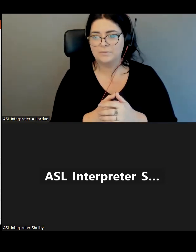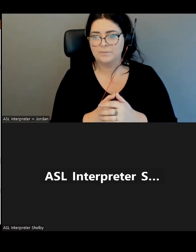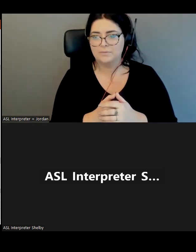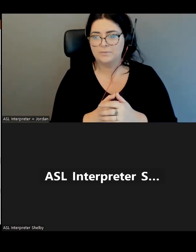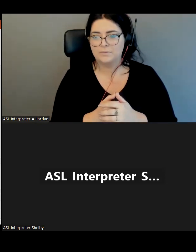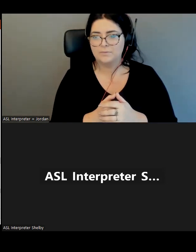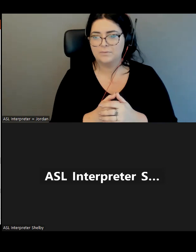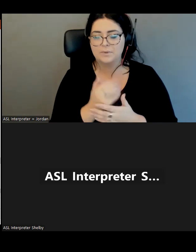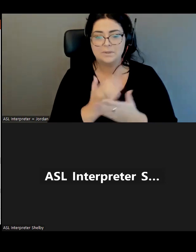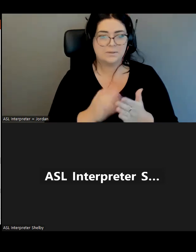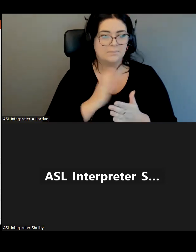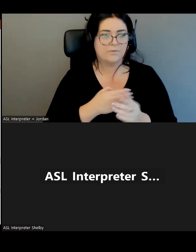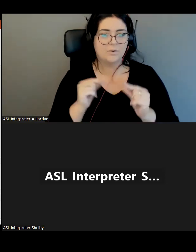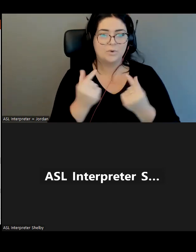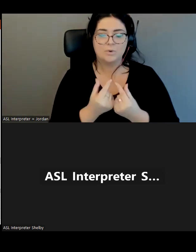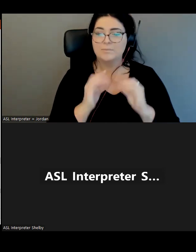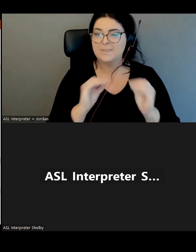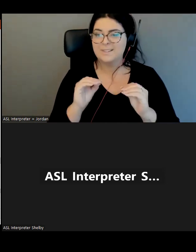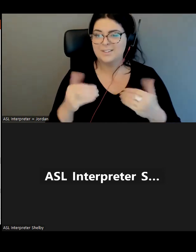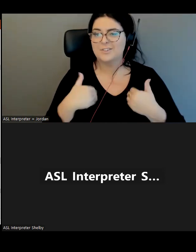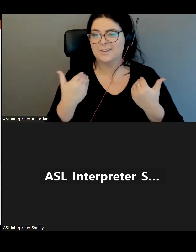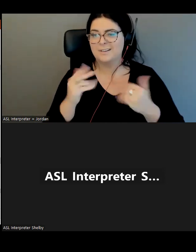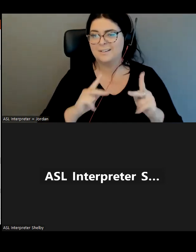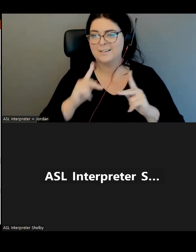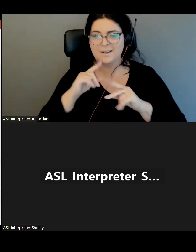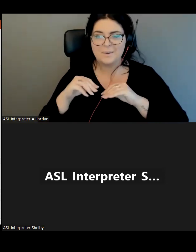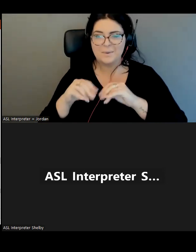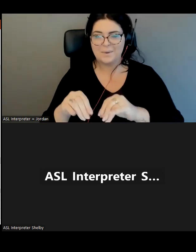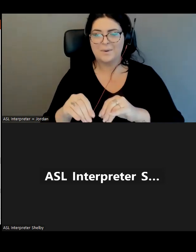some of our senior groups are teaching young people how to grow their own